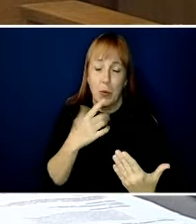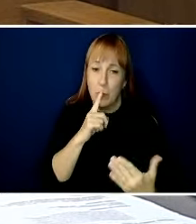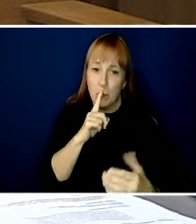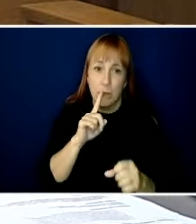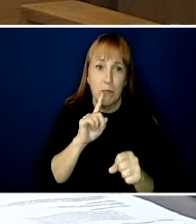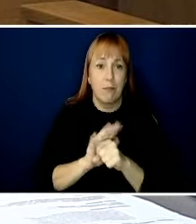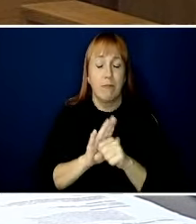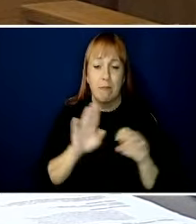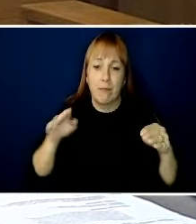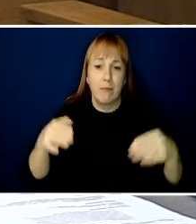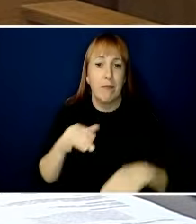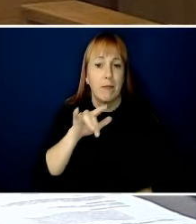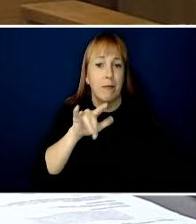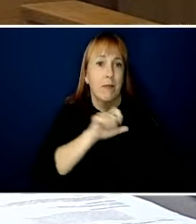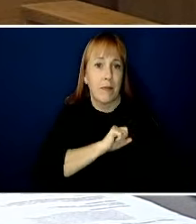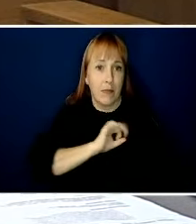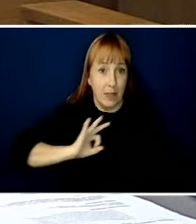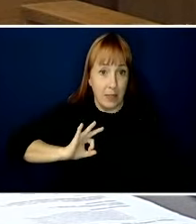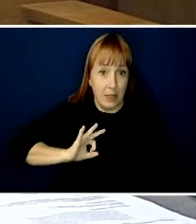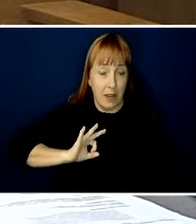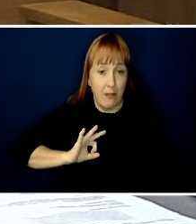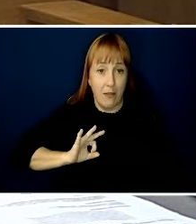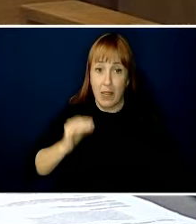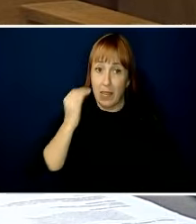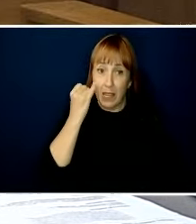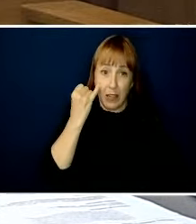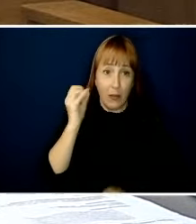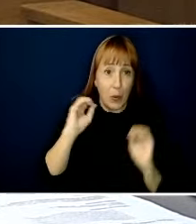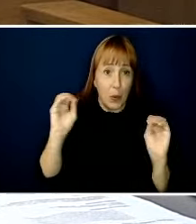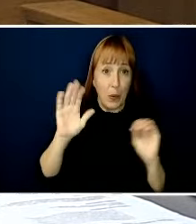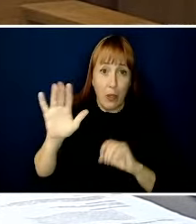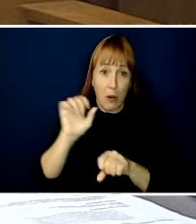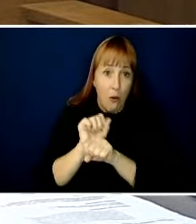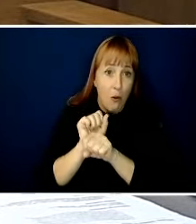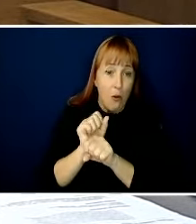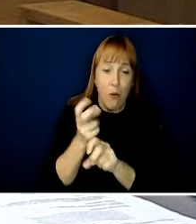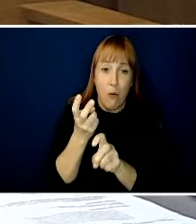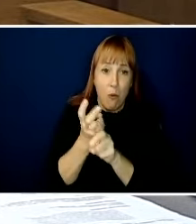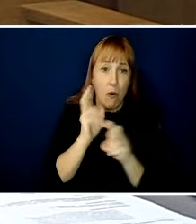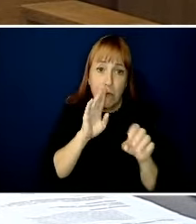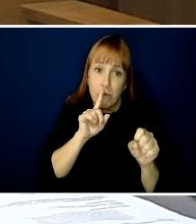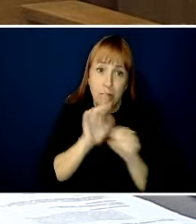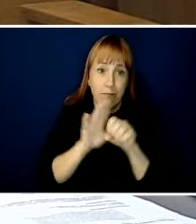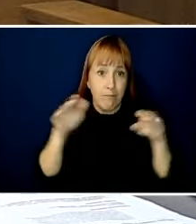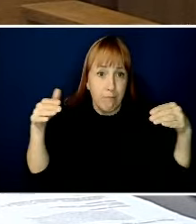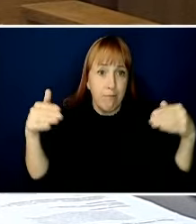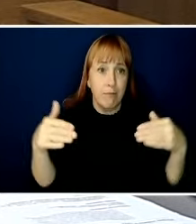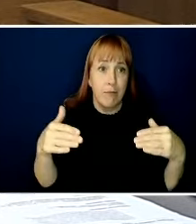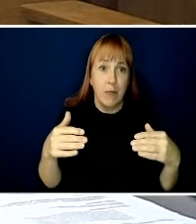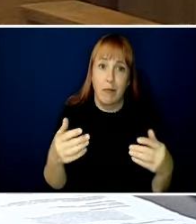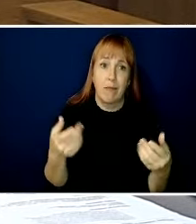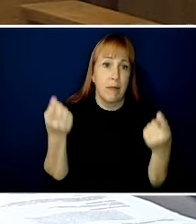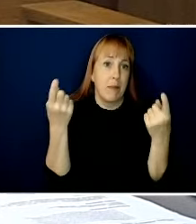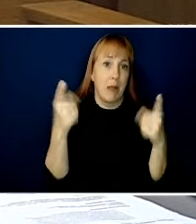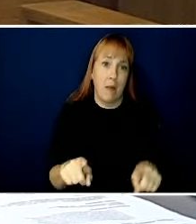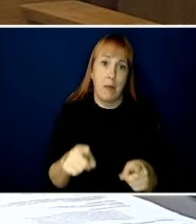staff. Without their hard work and dedication, none of this would have been